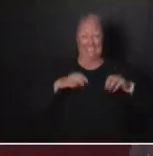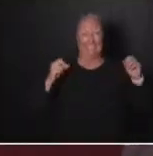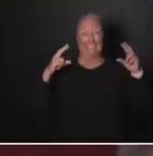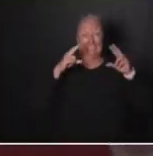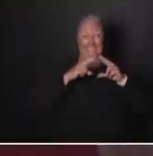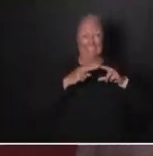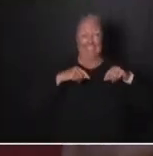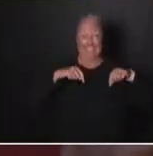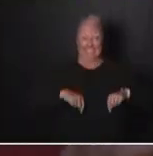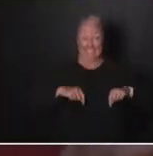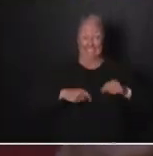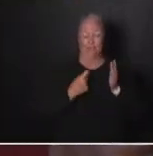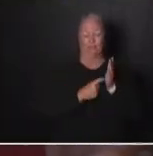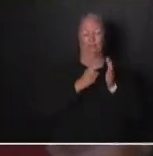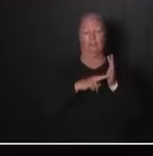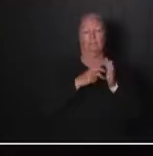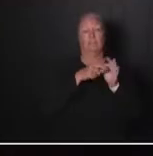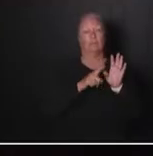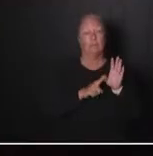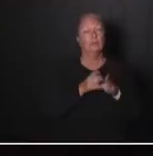the Reesby Workers Club.